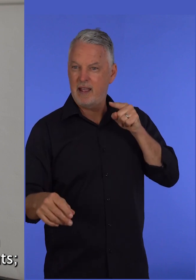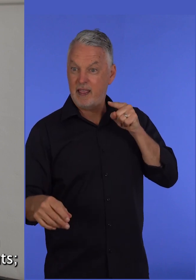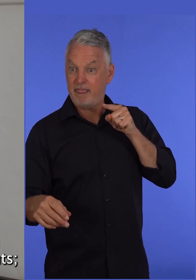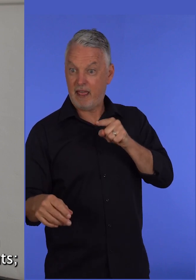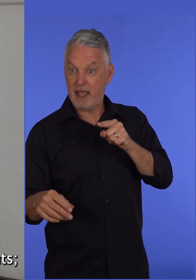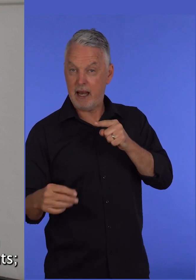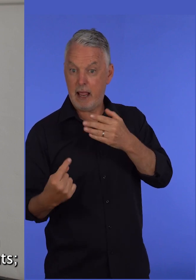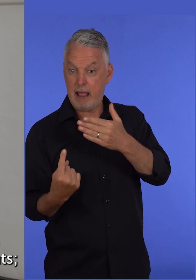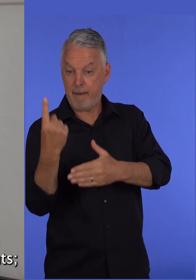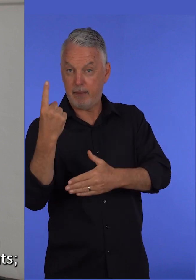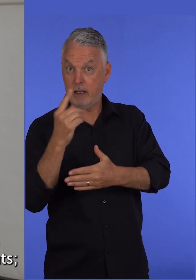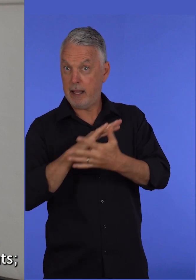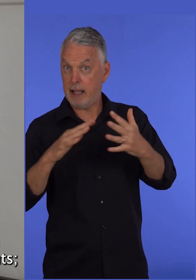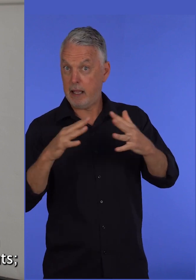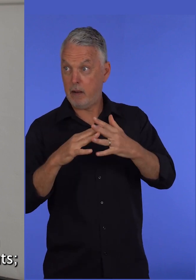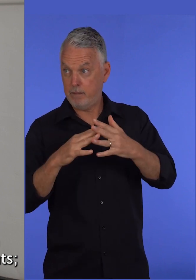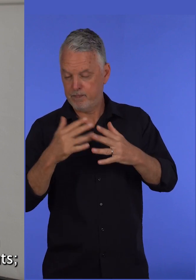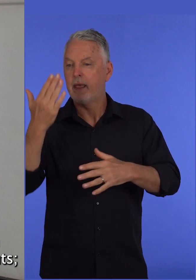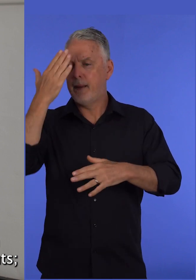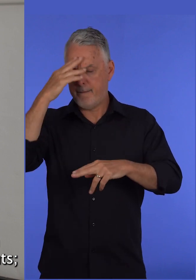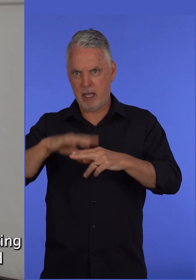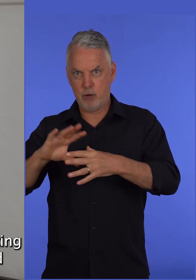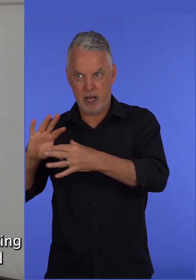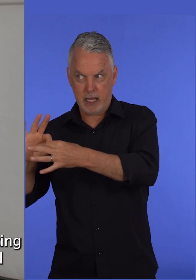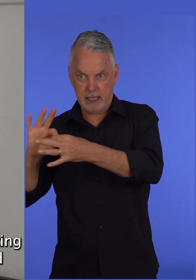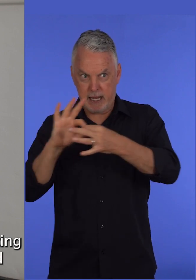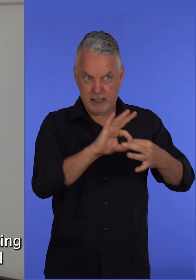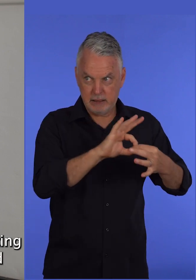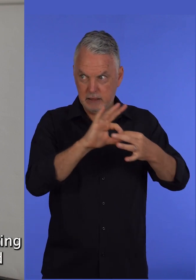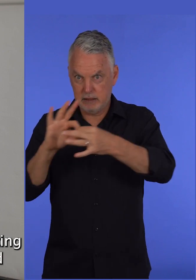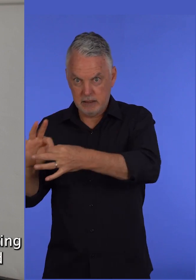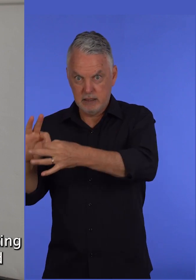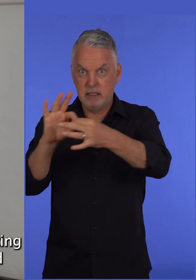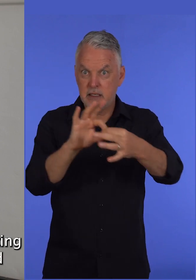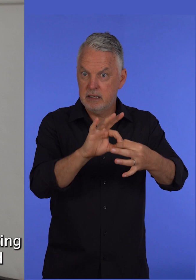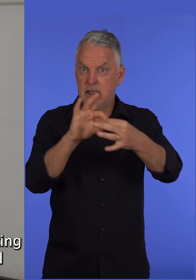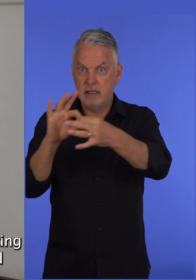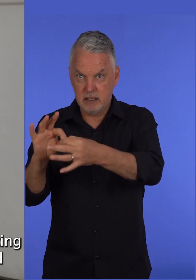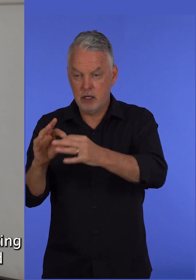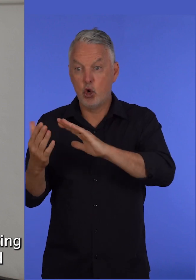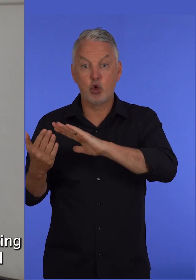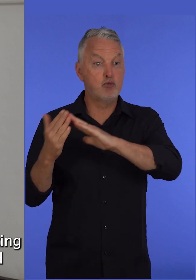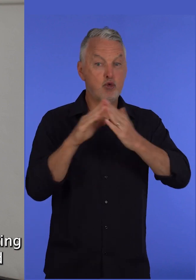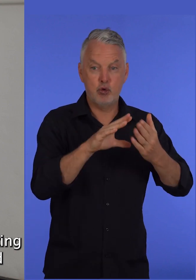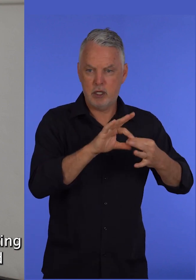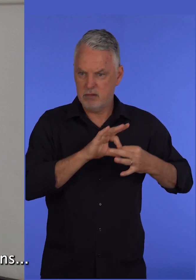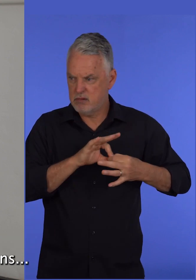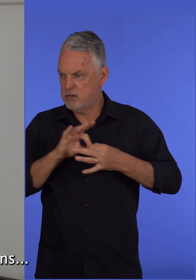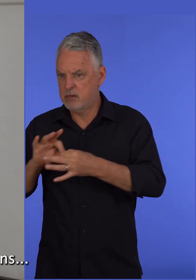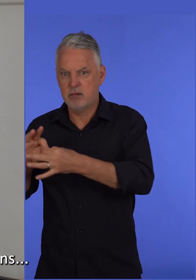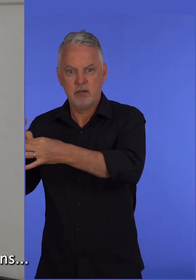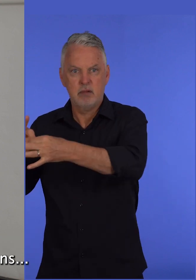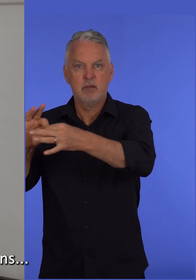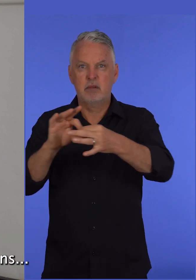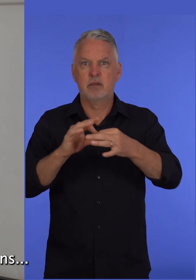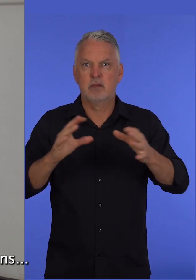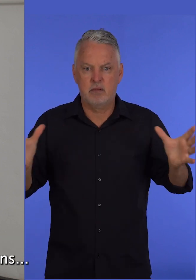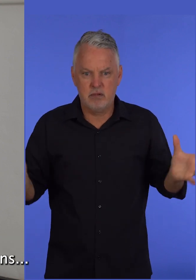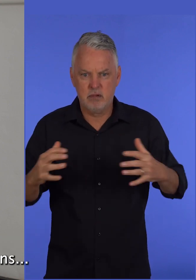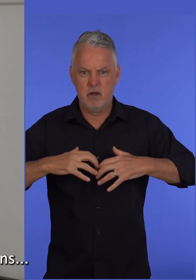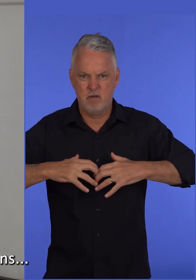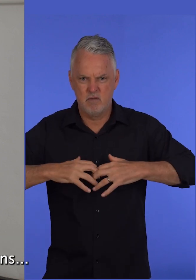that is built through connecting parents to parents, that is built through connecting parents to community and